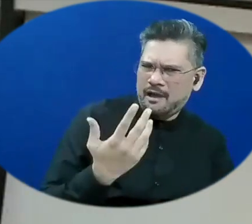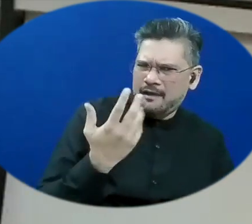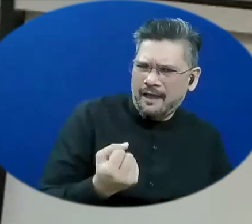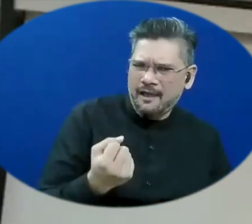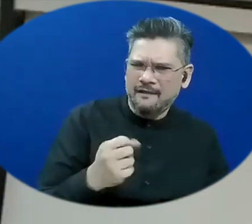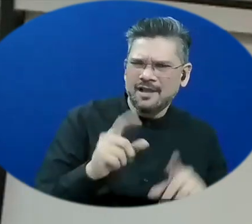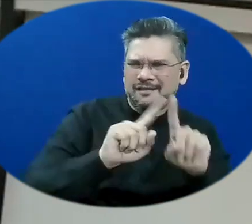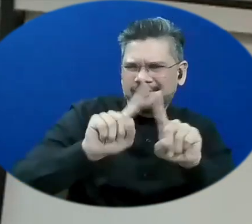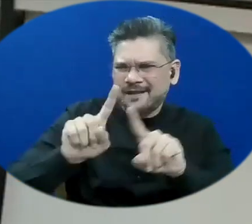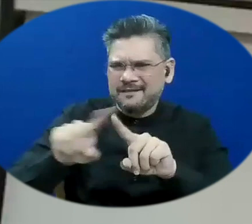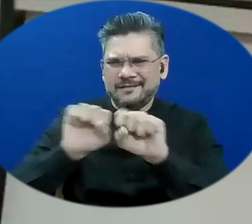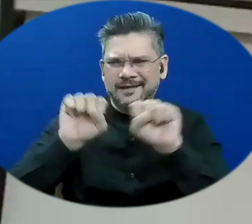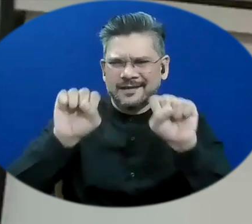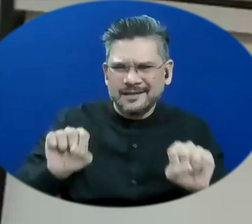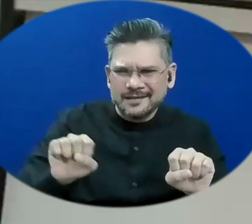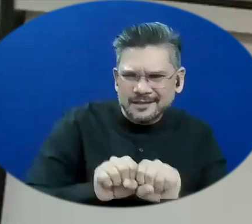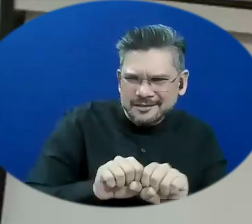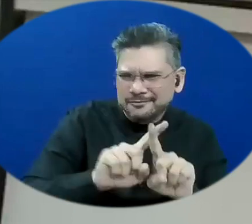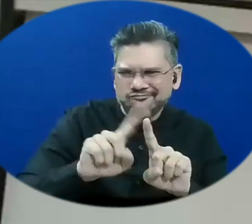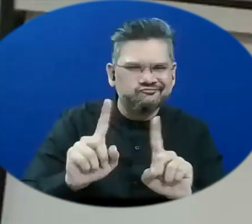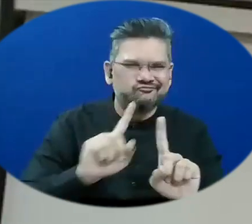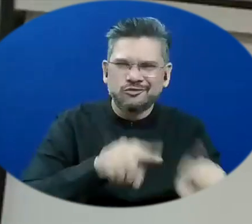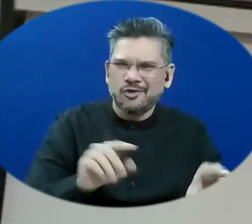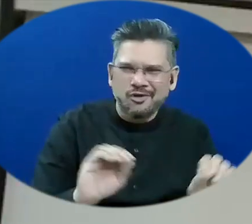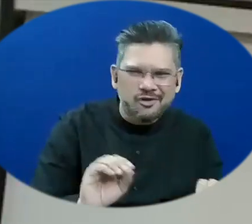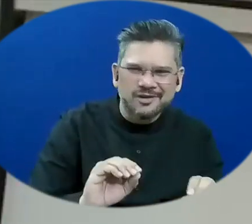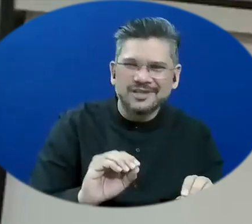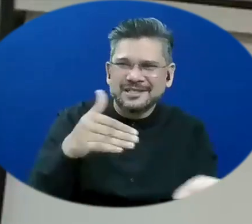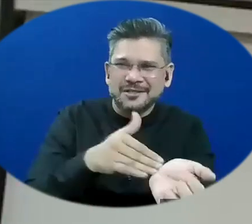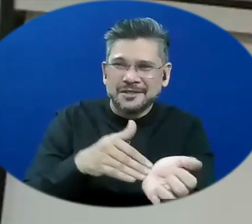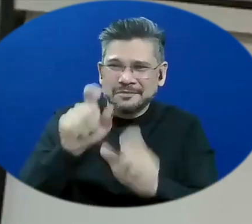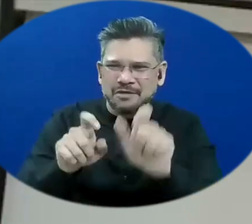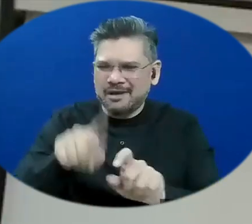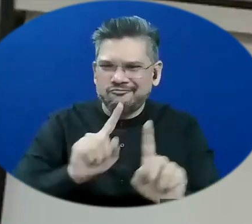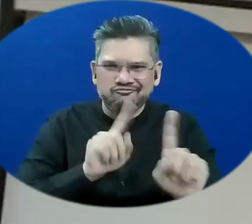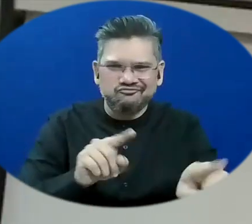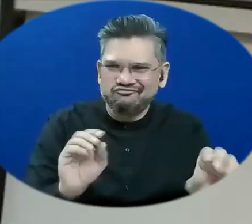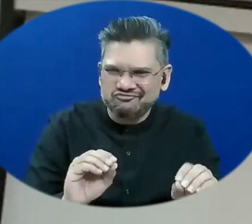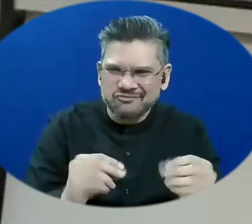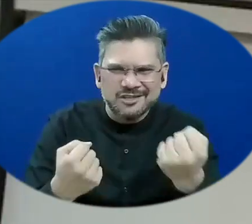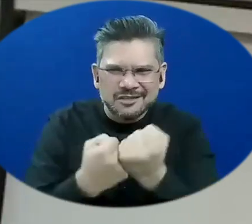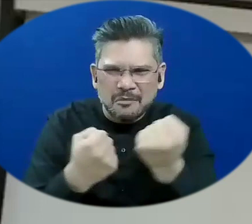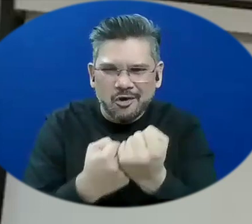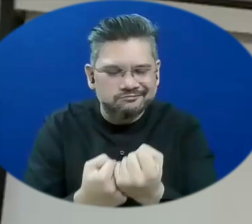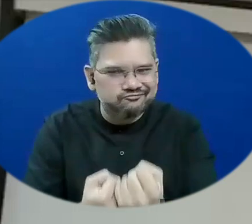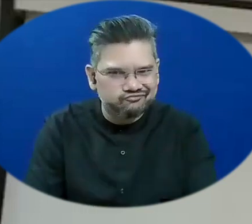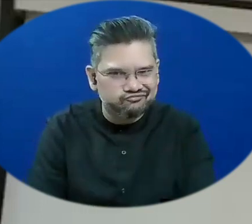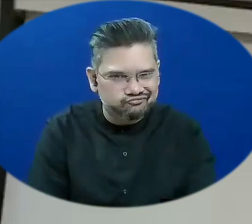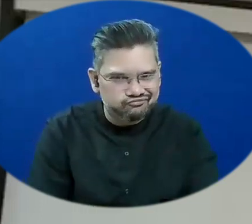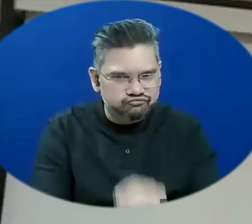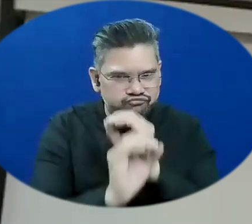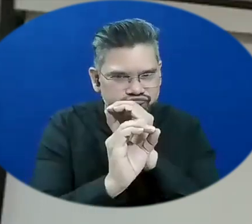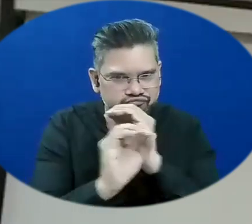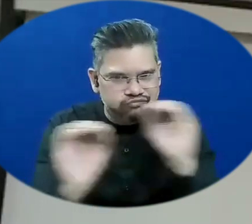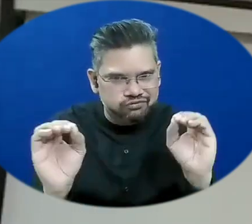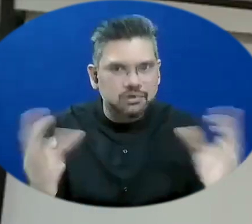respond. The clinicians didn't respond, and support was non-existent. And I think in